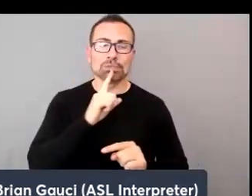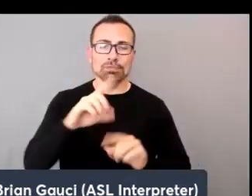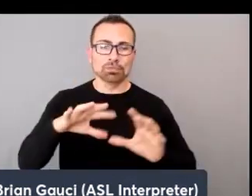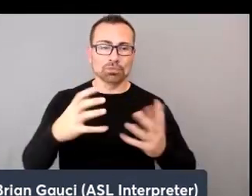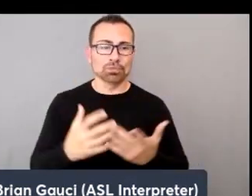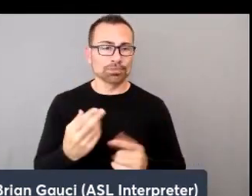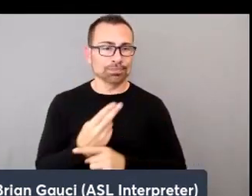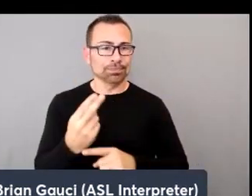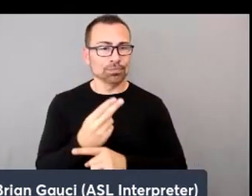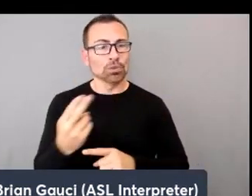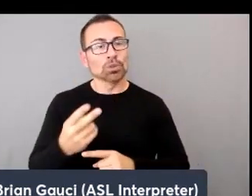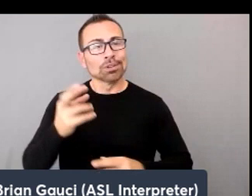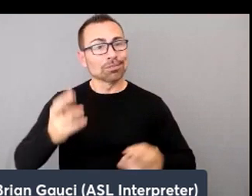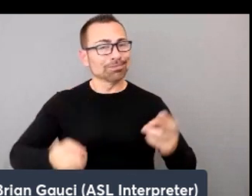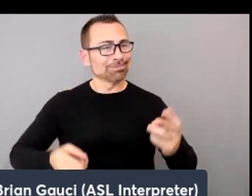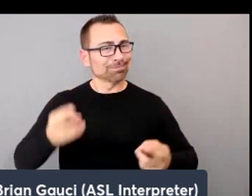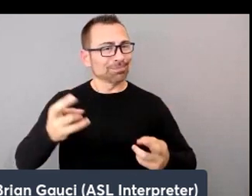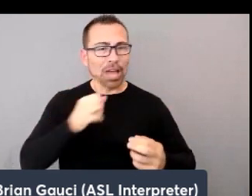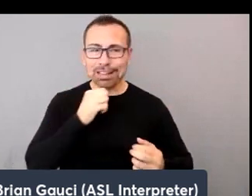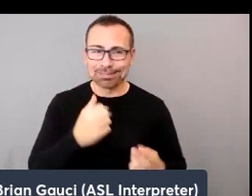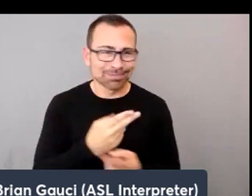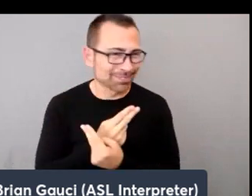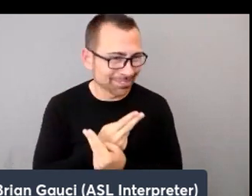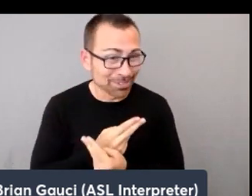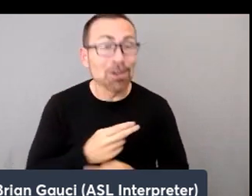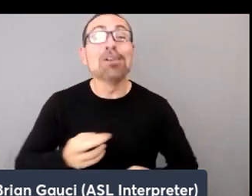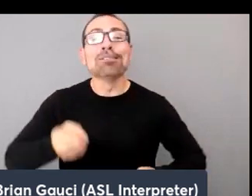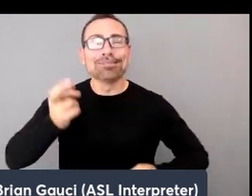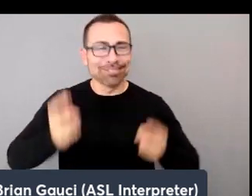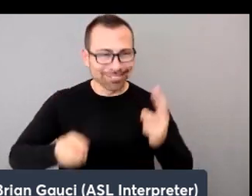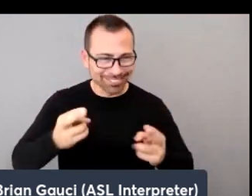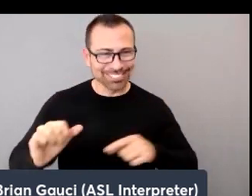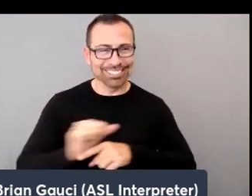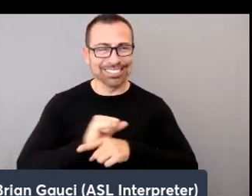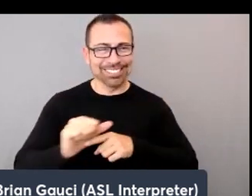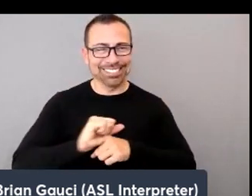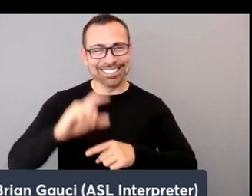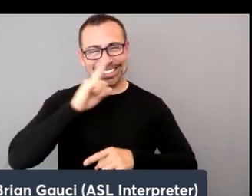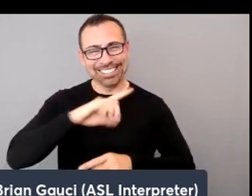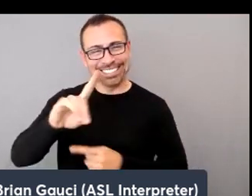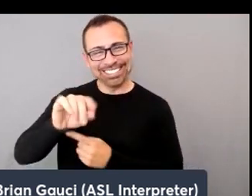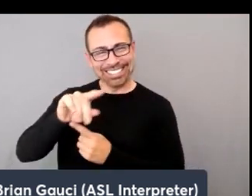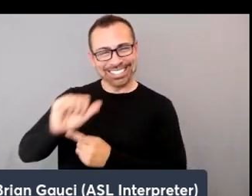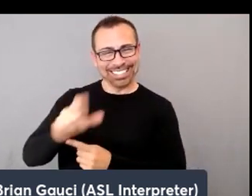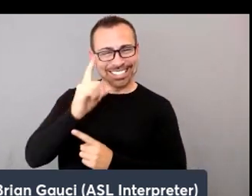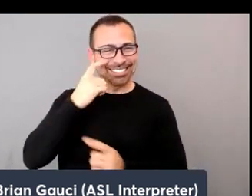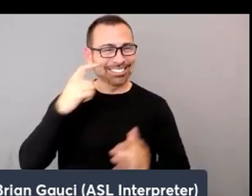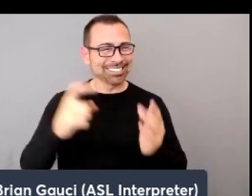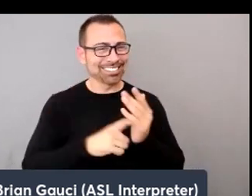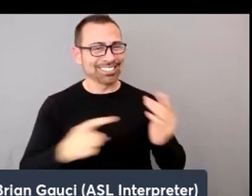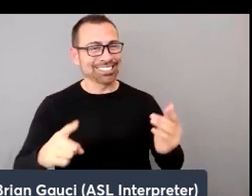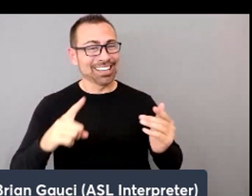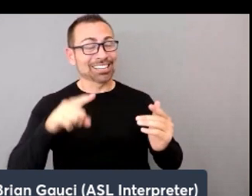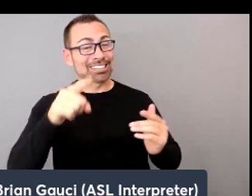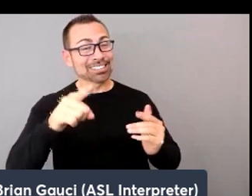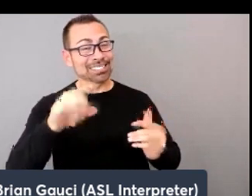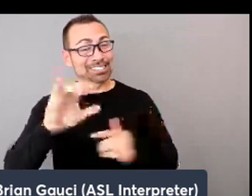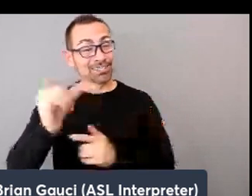a robot that has been trained on synthetic data to detect the pose of this object. Wow. And